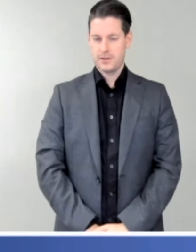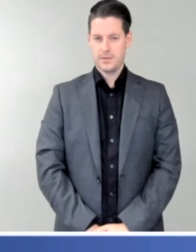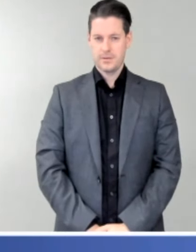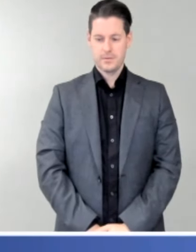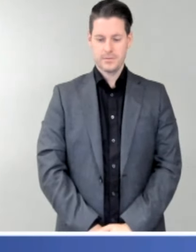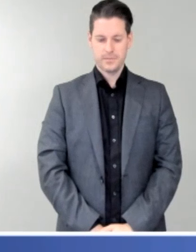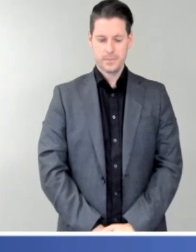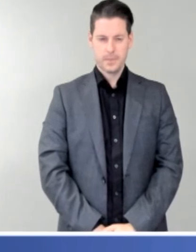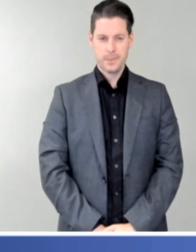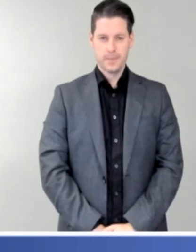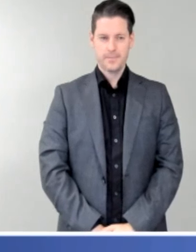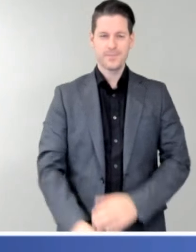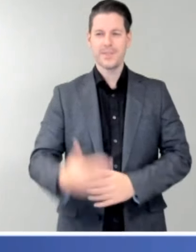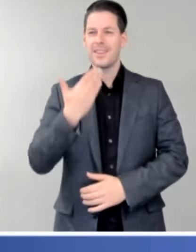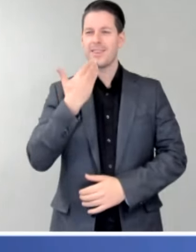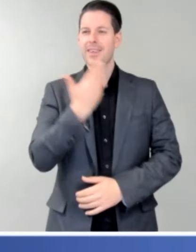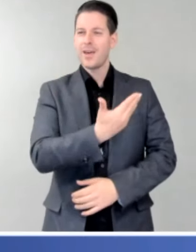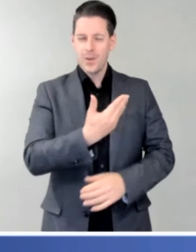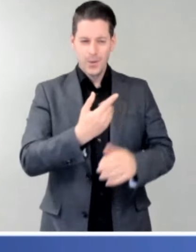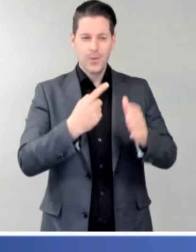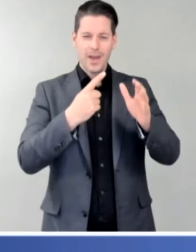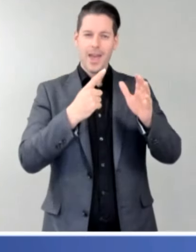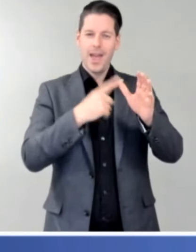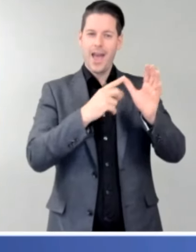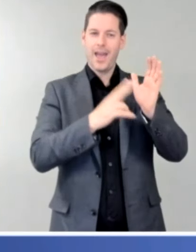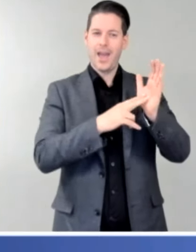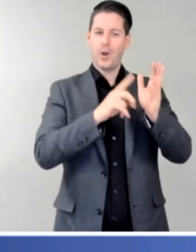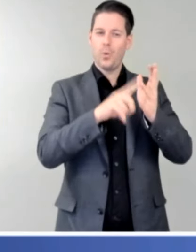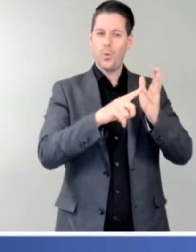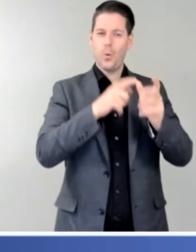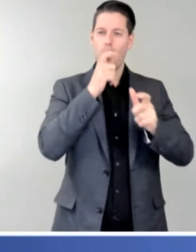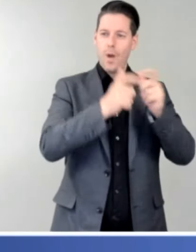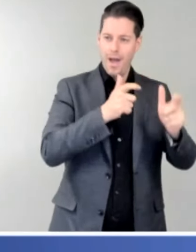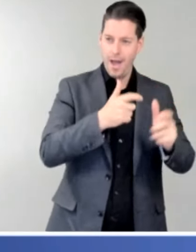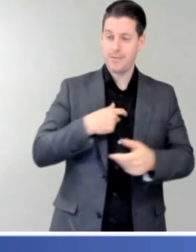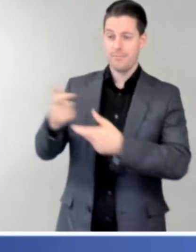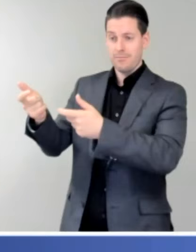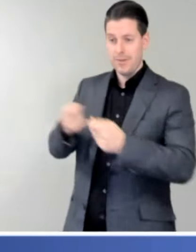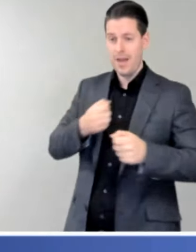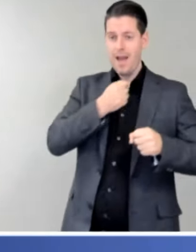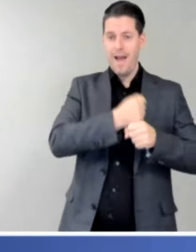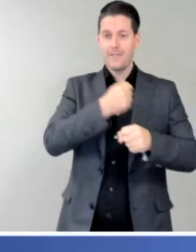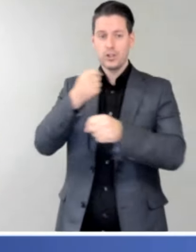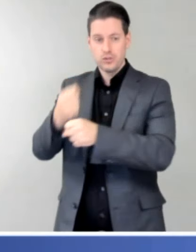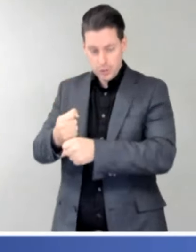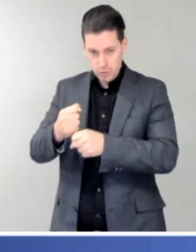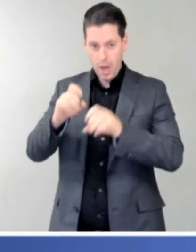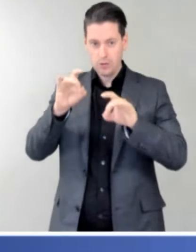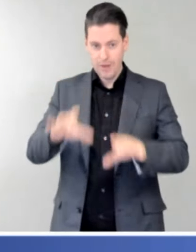Thank you to the ANU Choir. I would now like to invite the Governor-General of Australia, Her Excellency the Honourable Sam Austin AC, to speak.